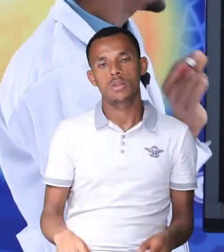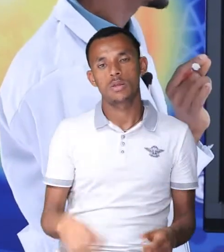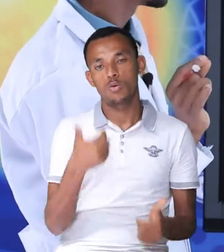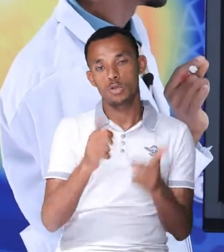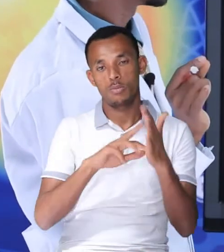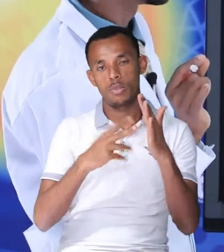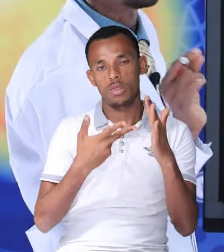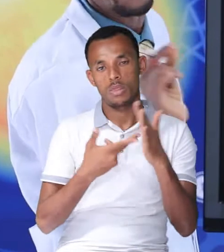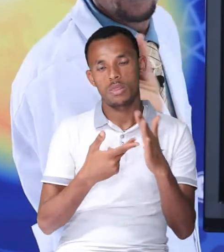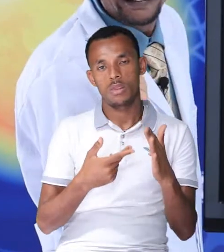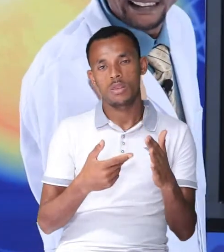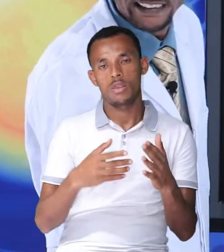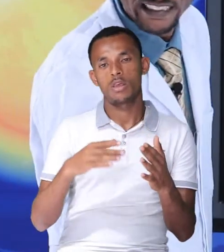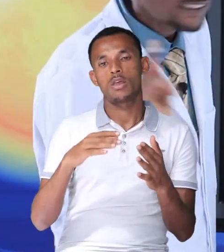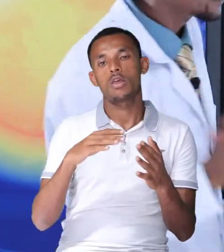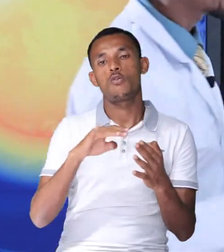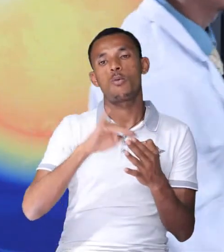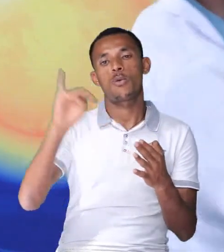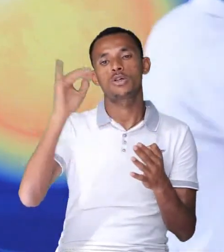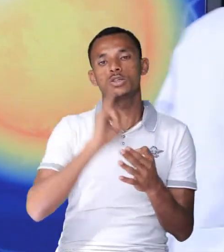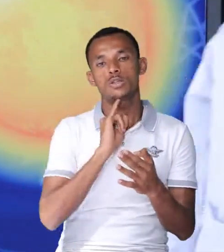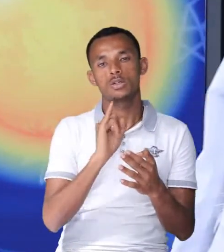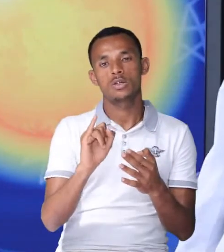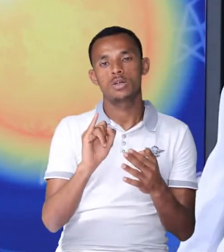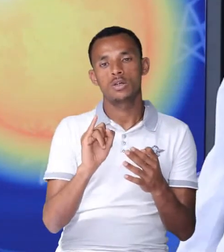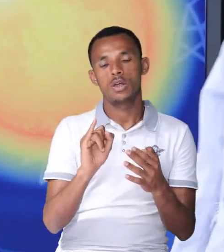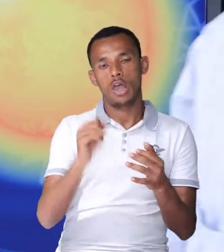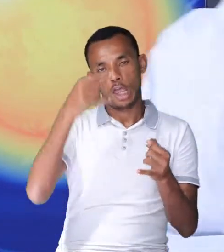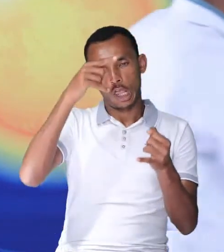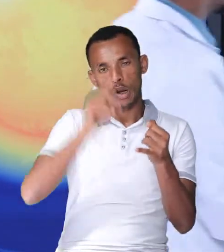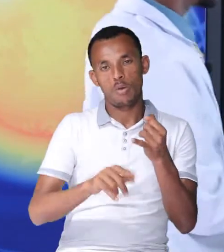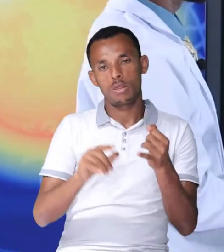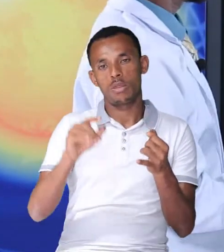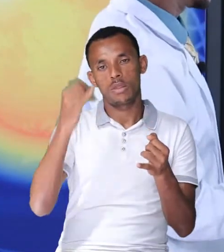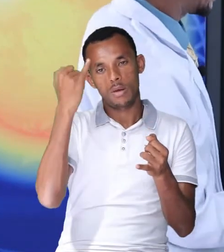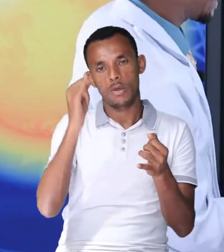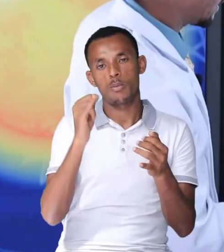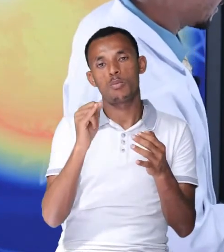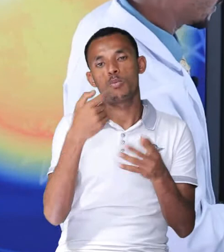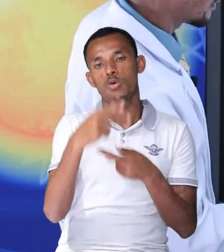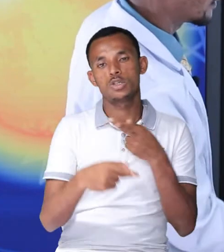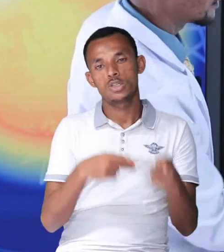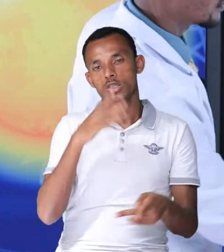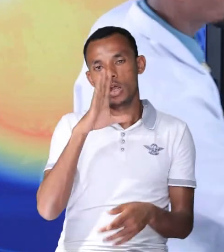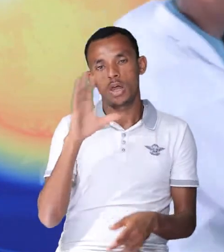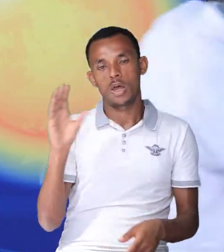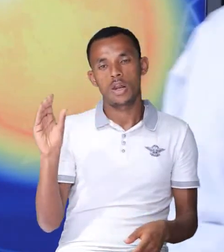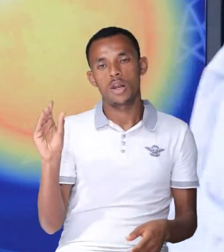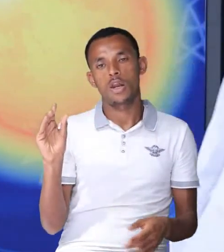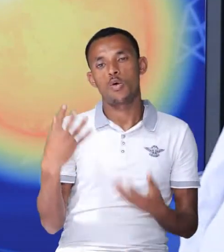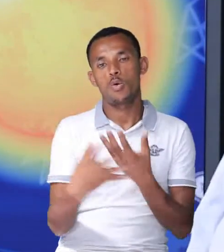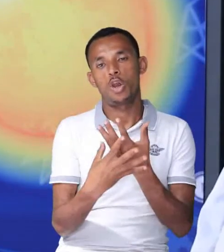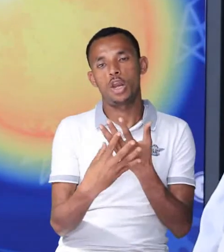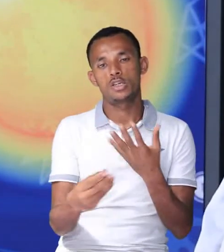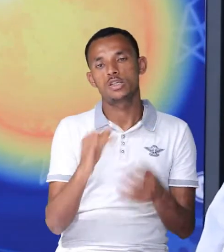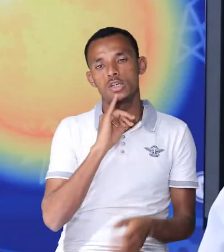which means vaporization is endothermic process and condensation